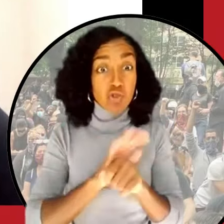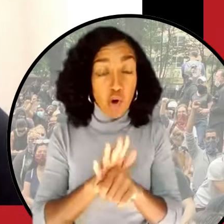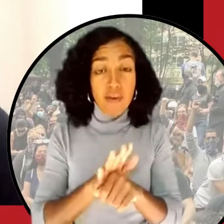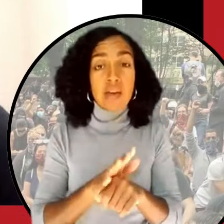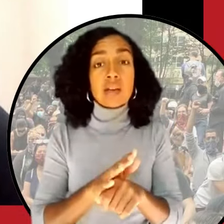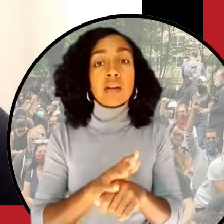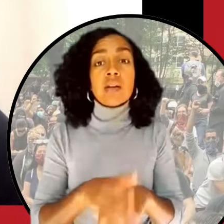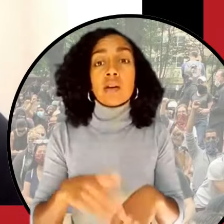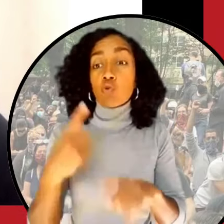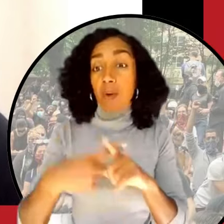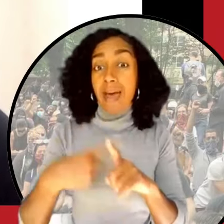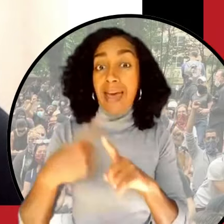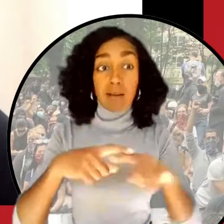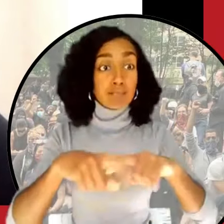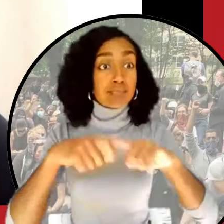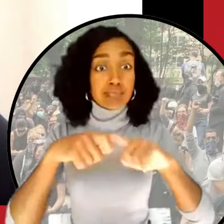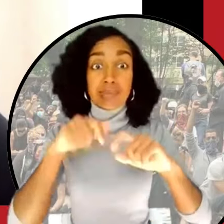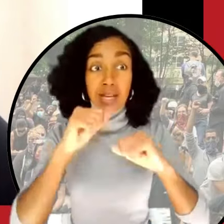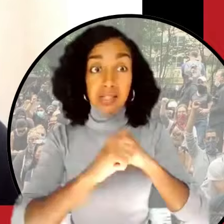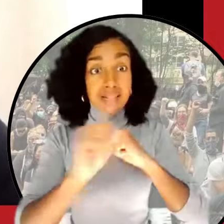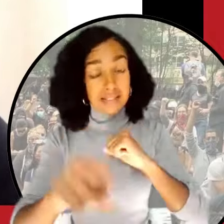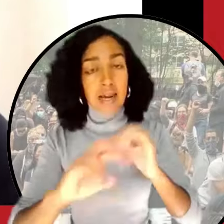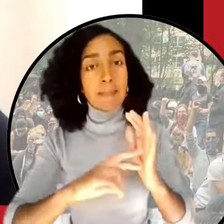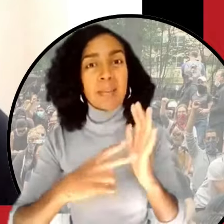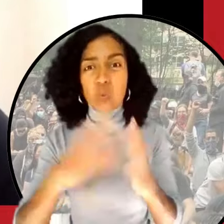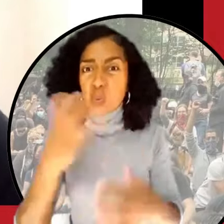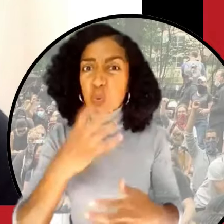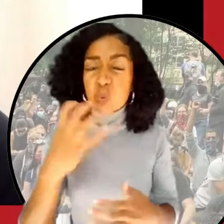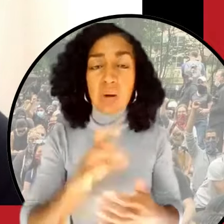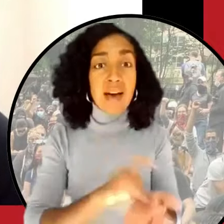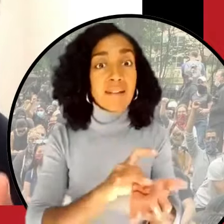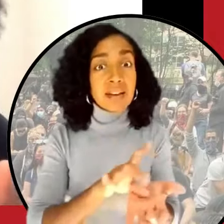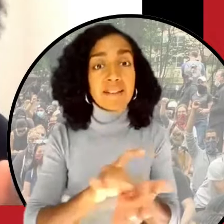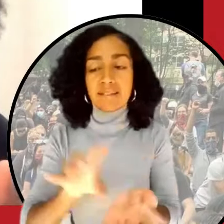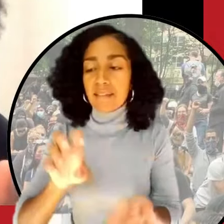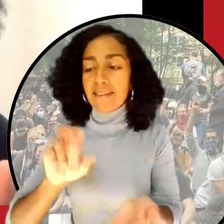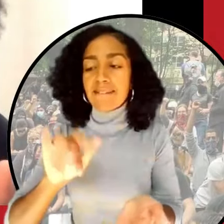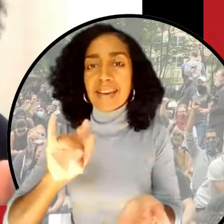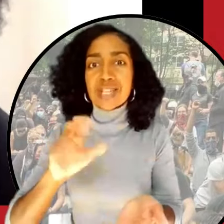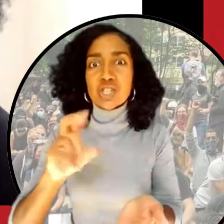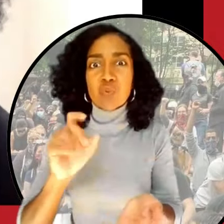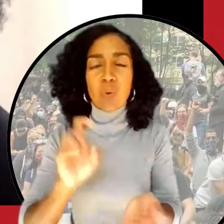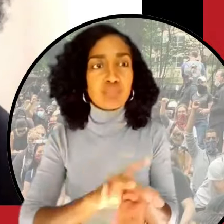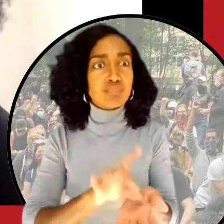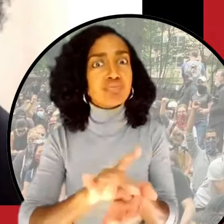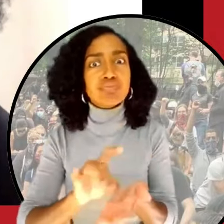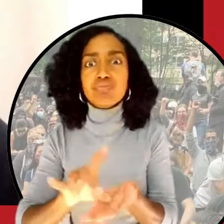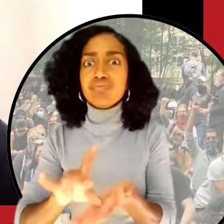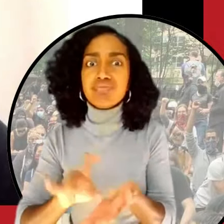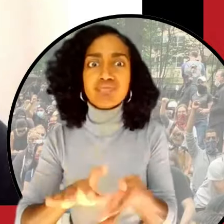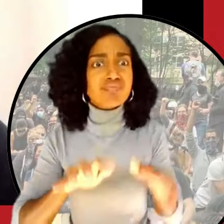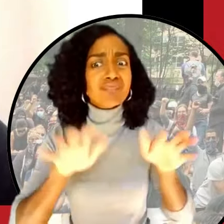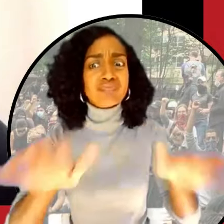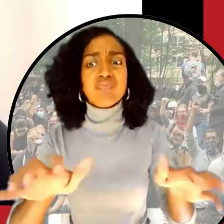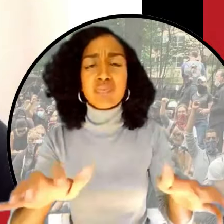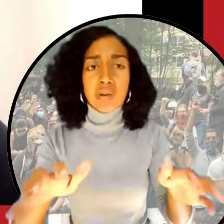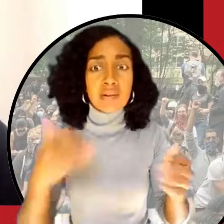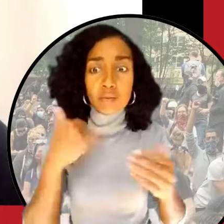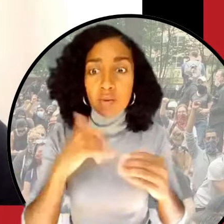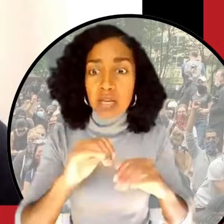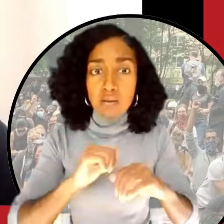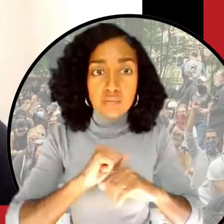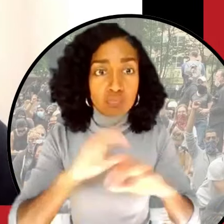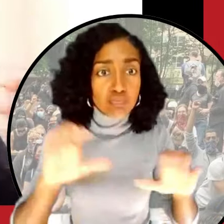moratorium does not get extended. Right. And likely might not. Right. If we don't build power to the demand that it do. And